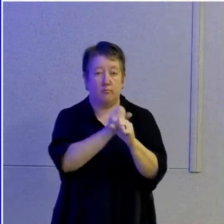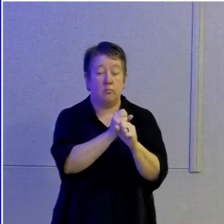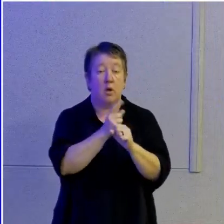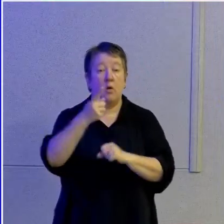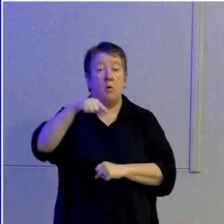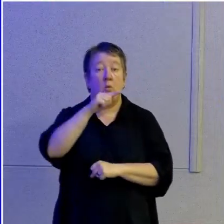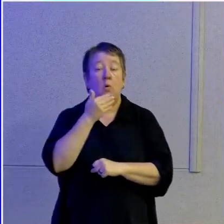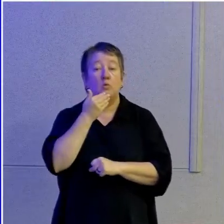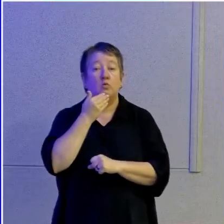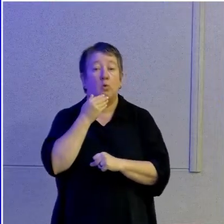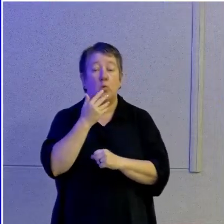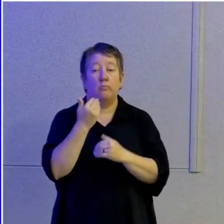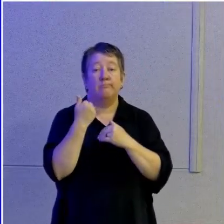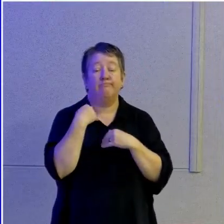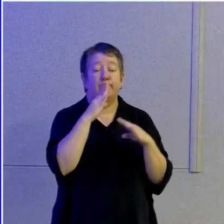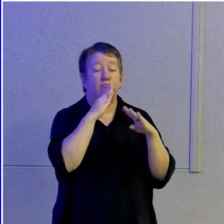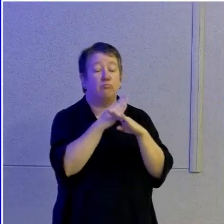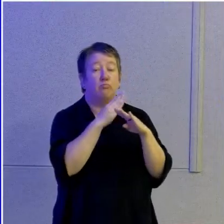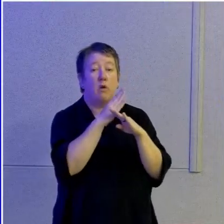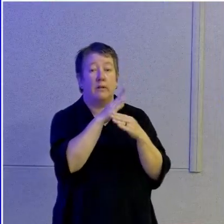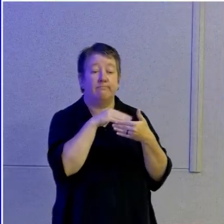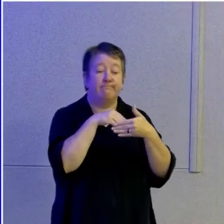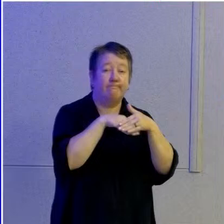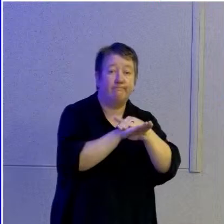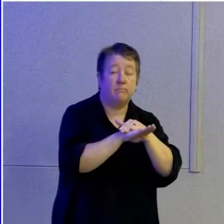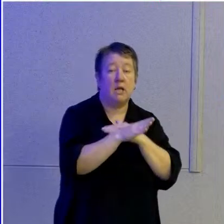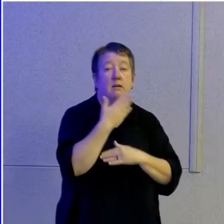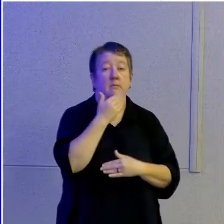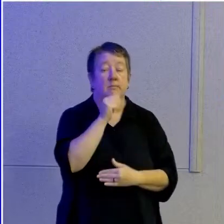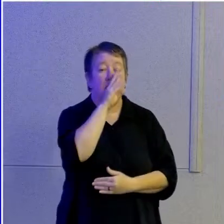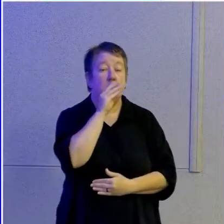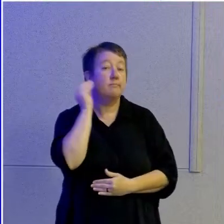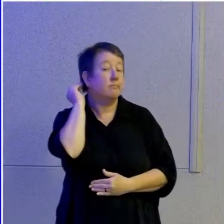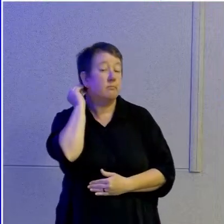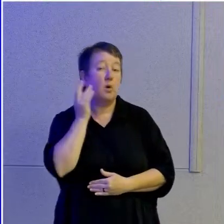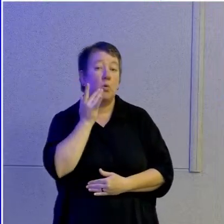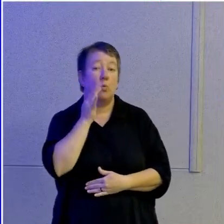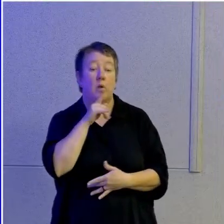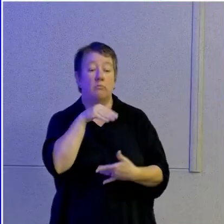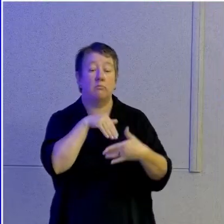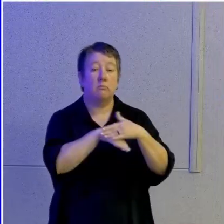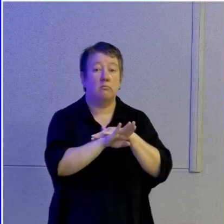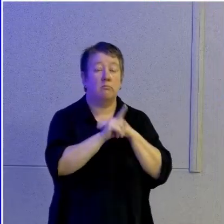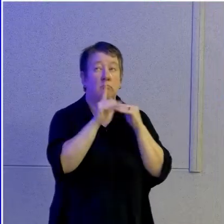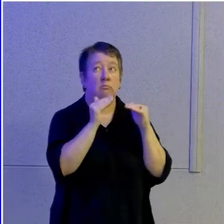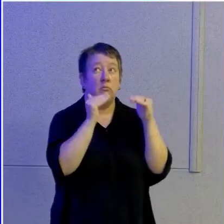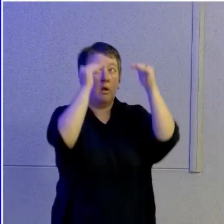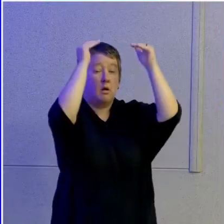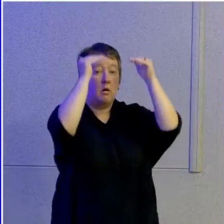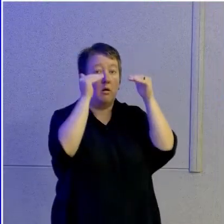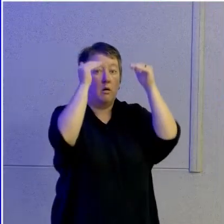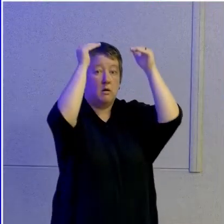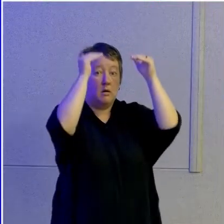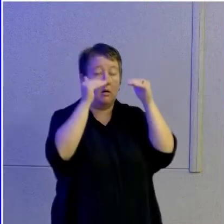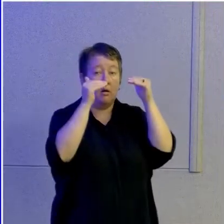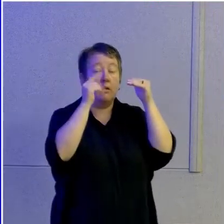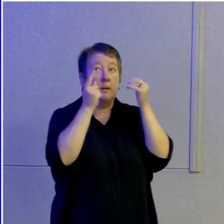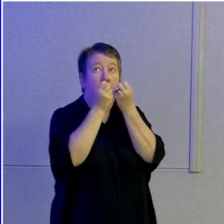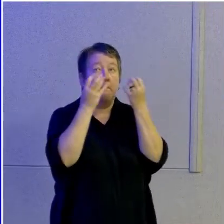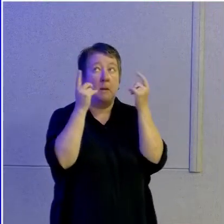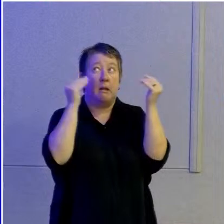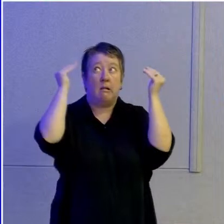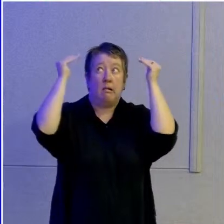bear in mind that there are height restrictions as you access the area, and there are various overhead